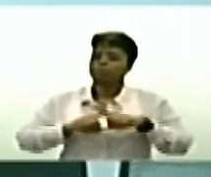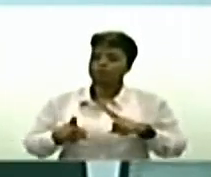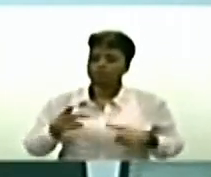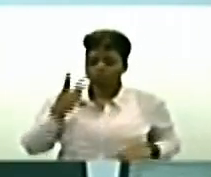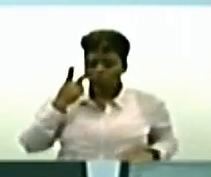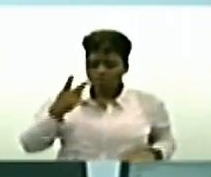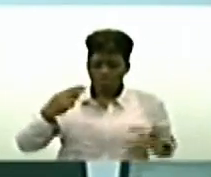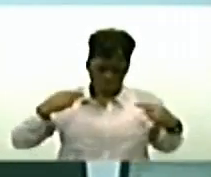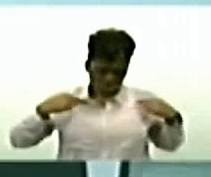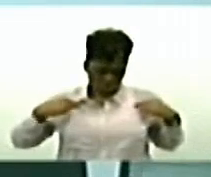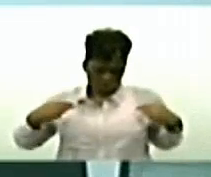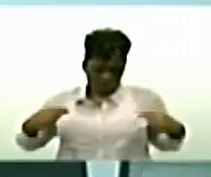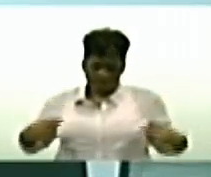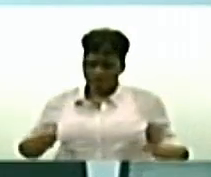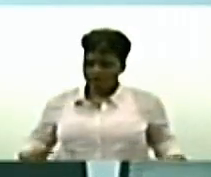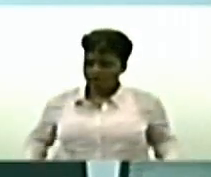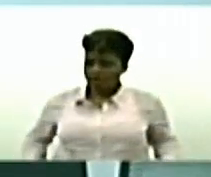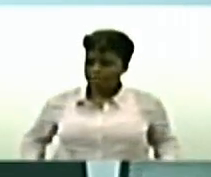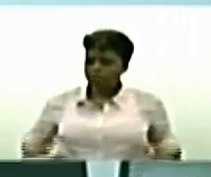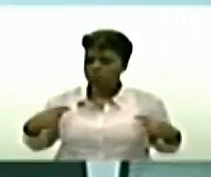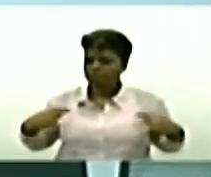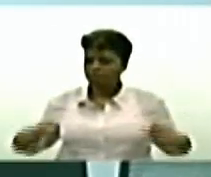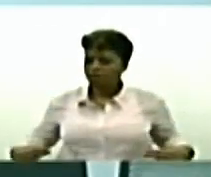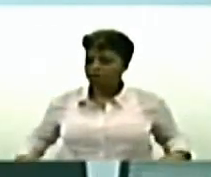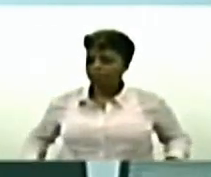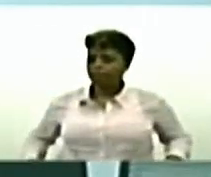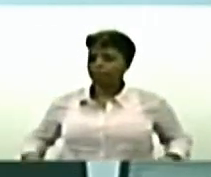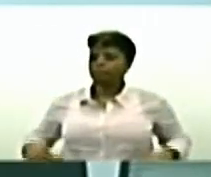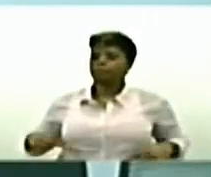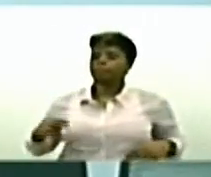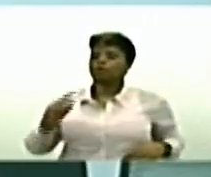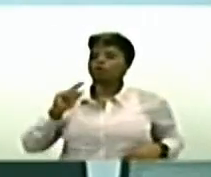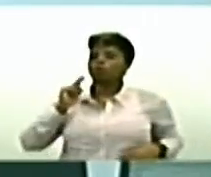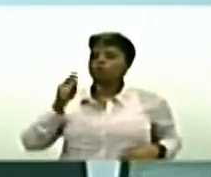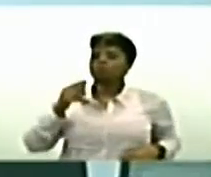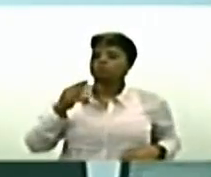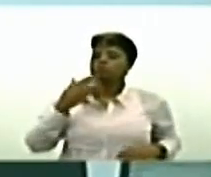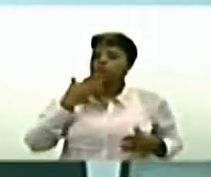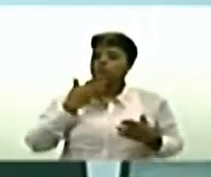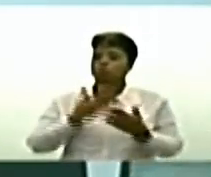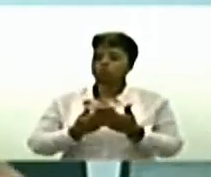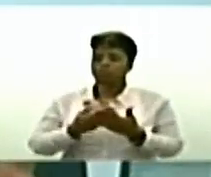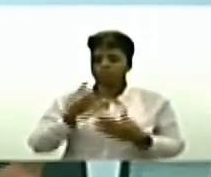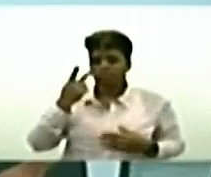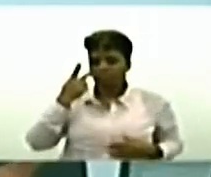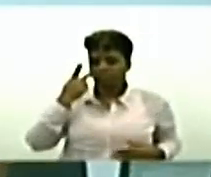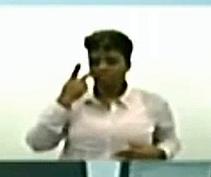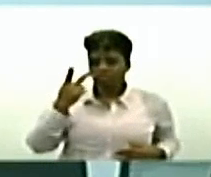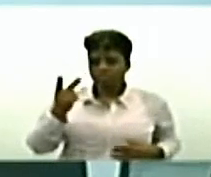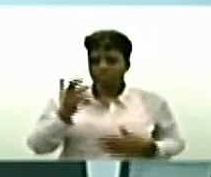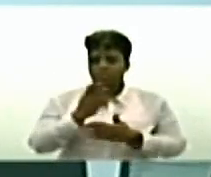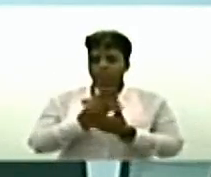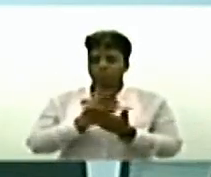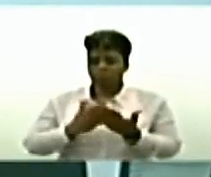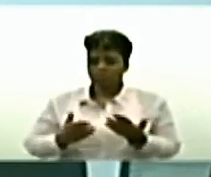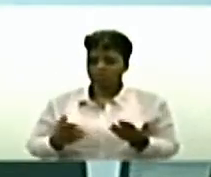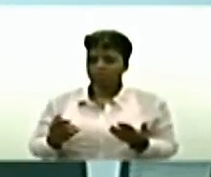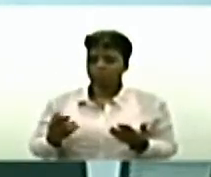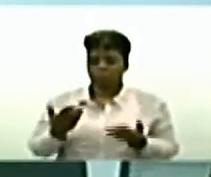uniform, okay, this here addresses the uniform. It would be good to see something for what we'll call protective clothing.